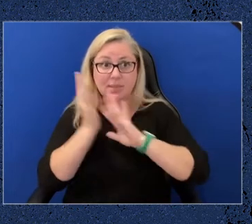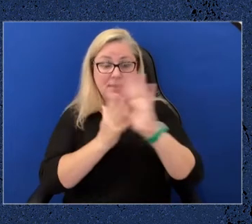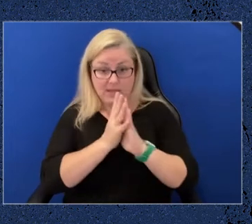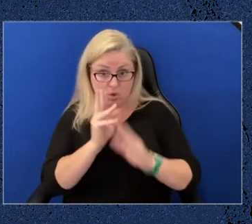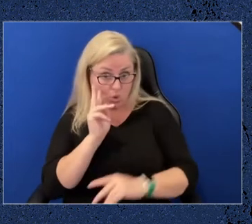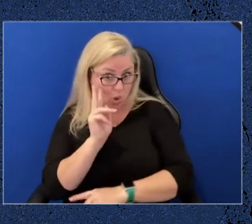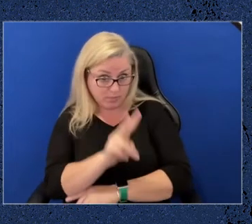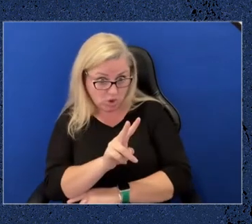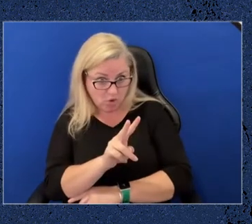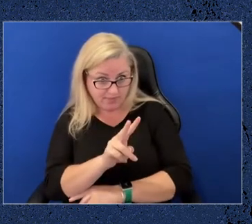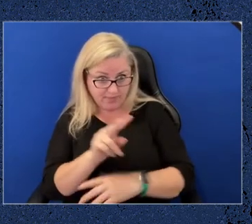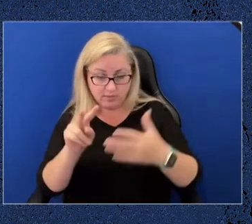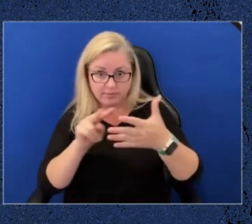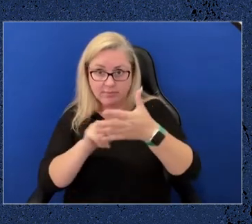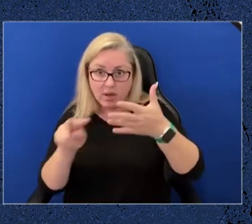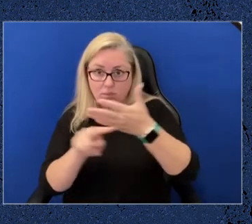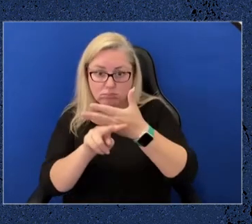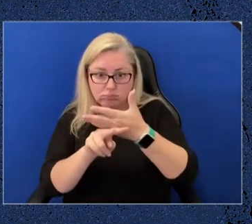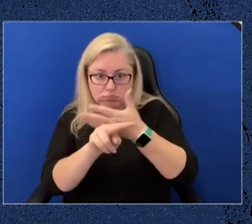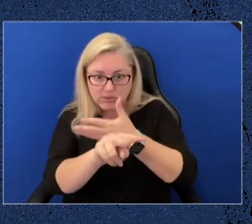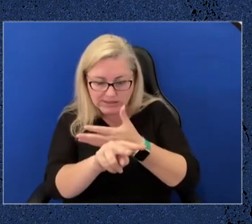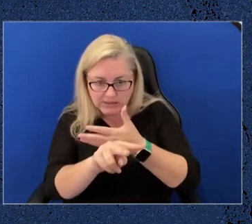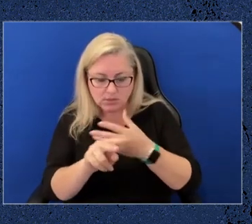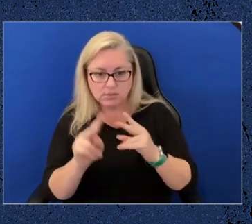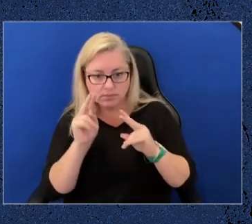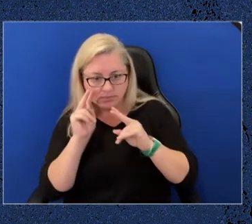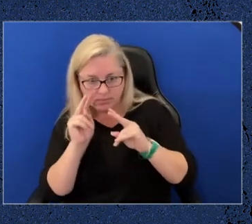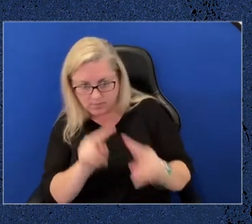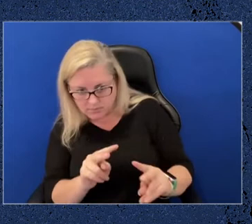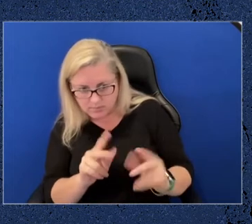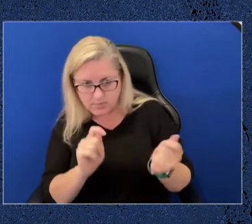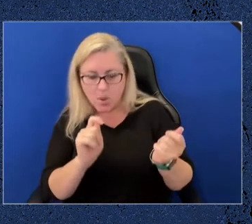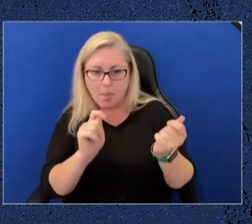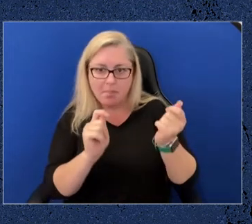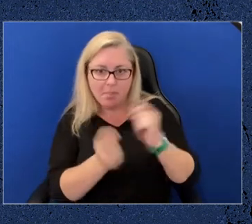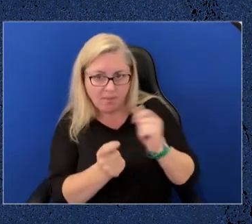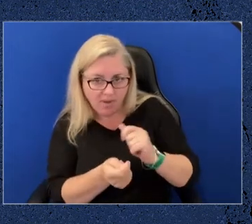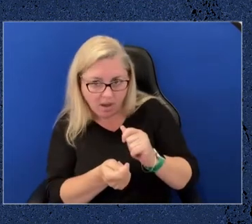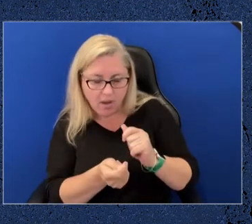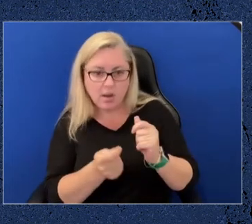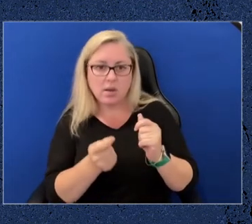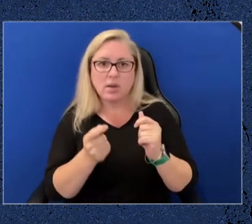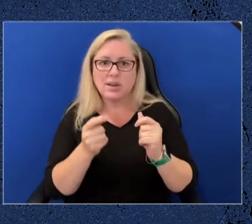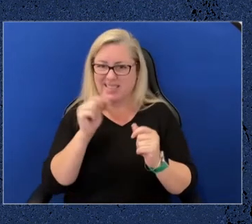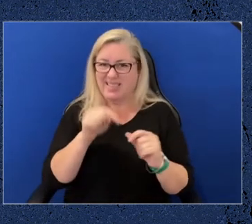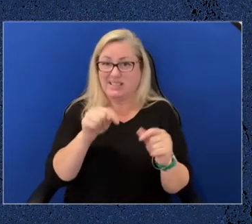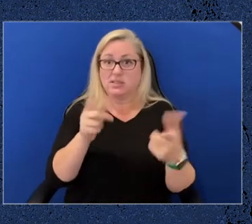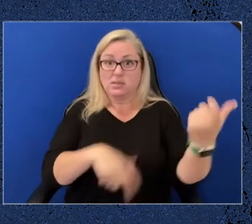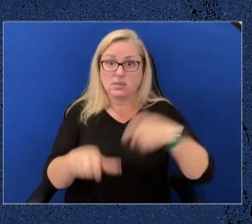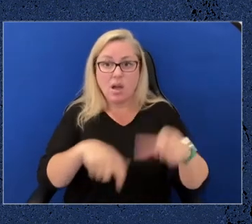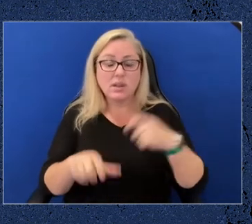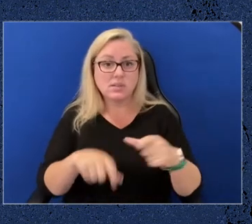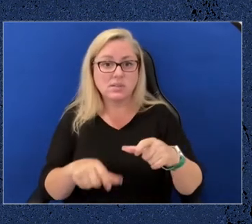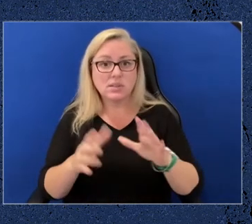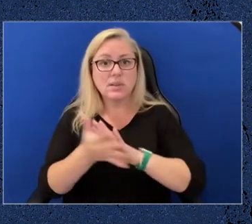predict, you know, observe, modify your predictions. You know, that's what it is. So science itself is this kind